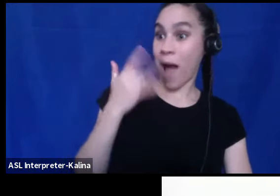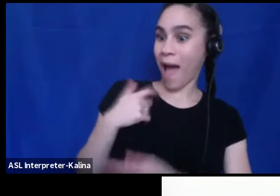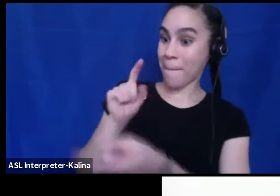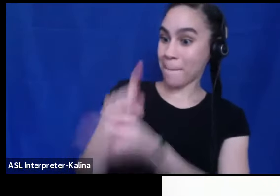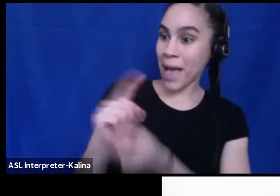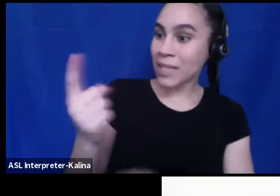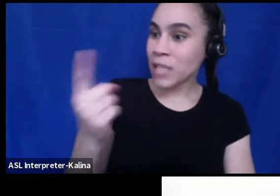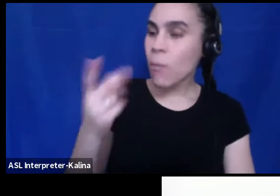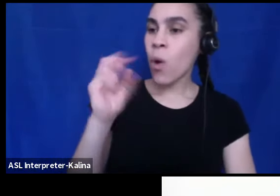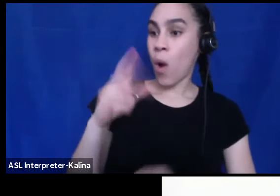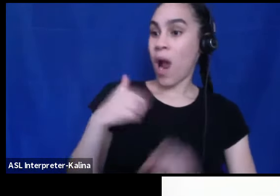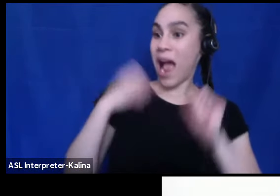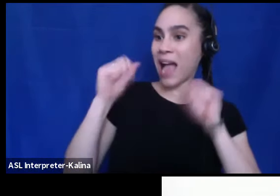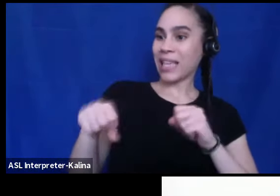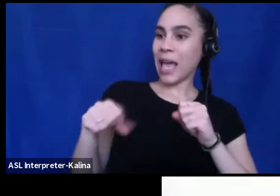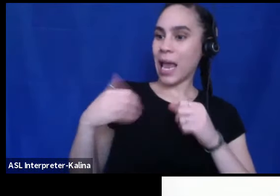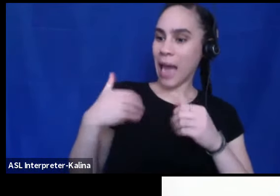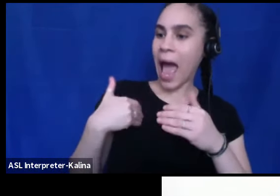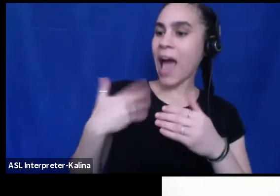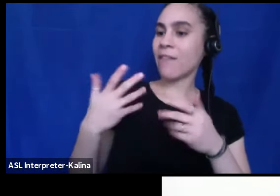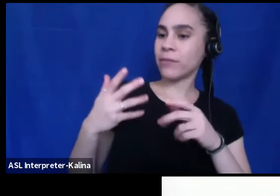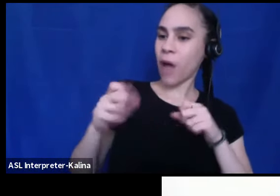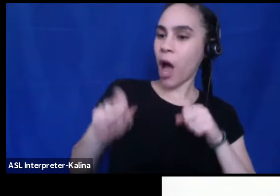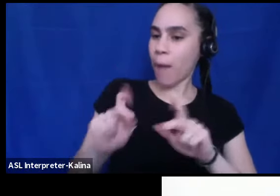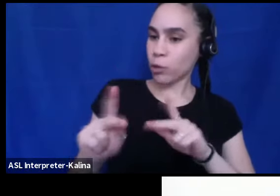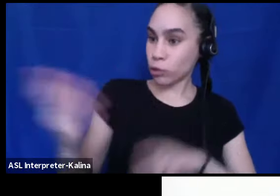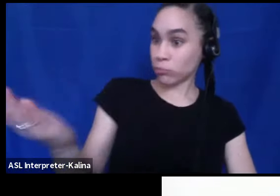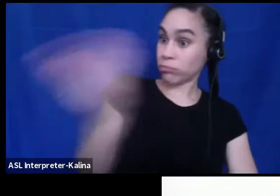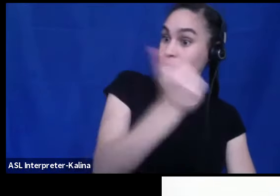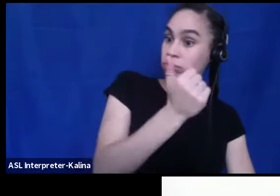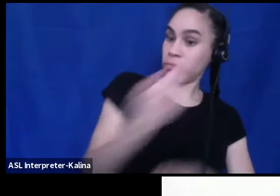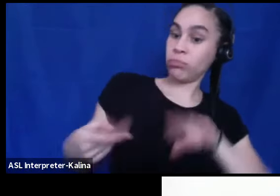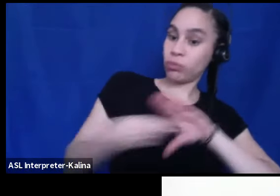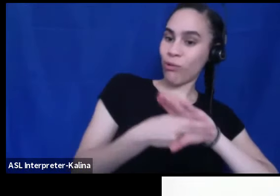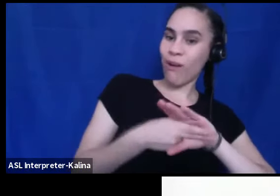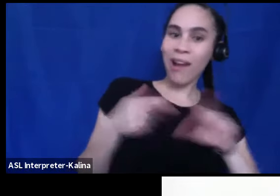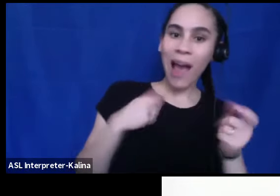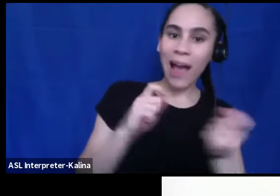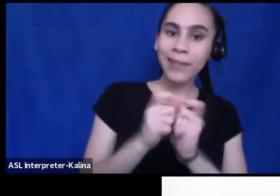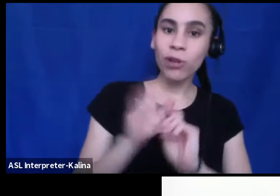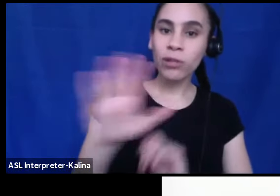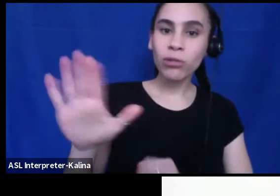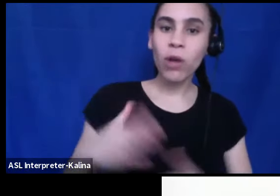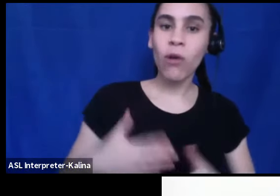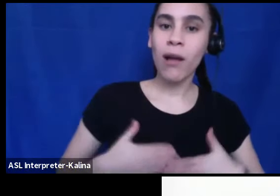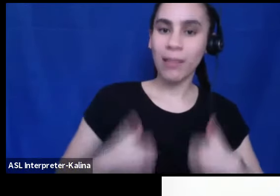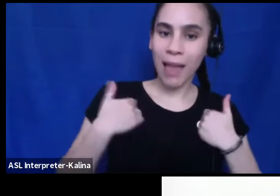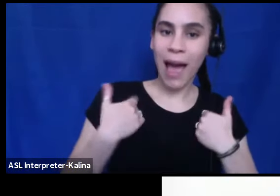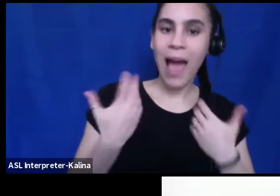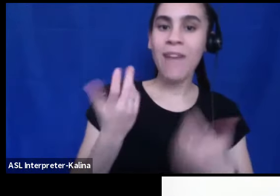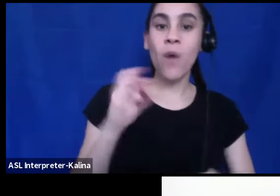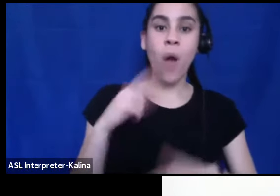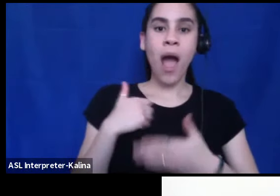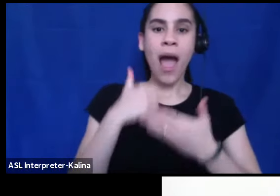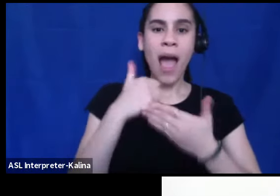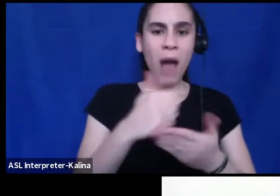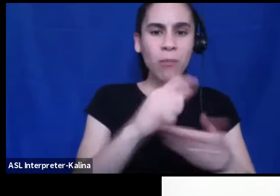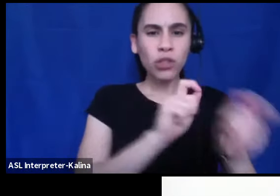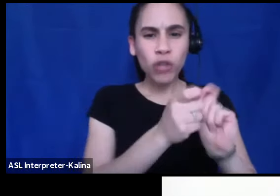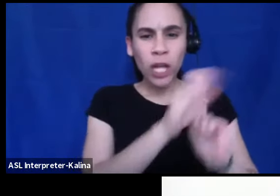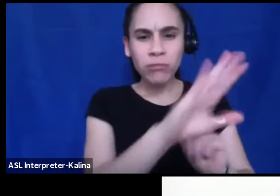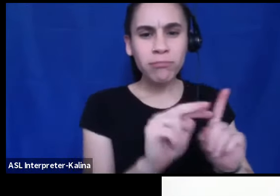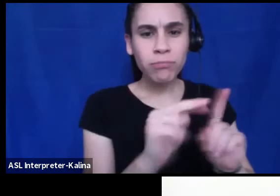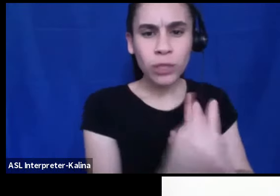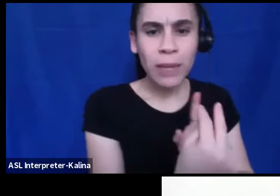open an opportunity for someone, that changed their life, right? Or I helped someone have a different perspective, or I